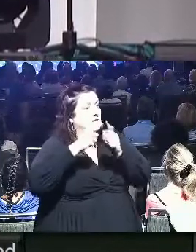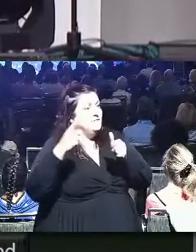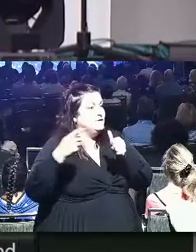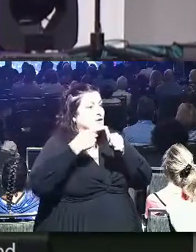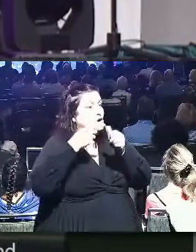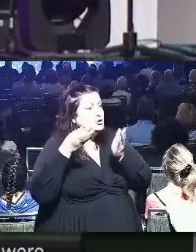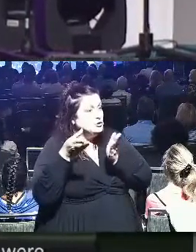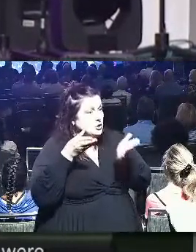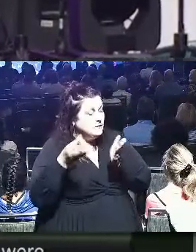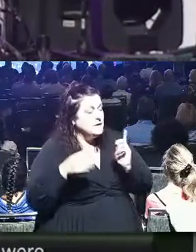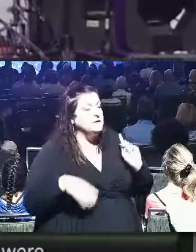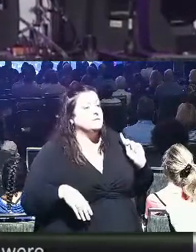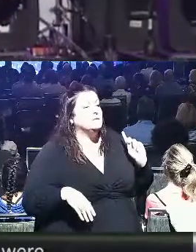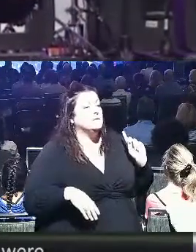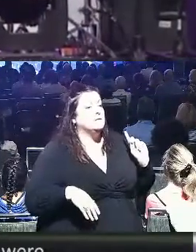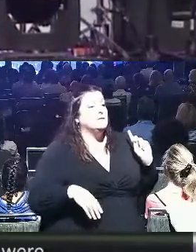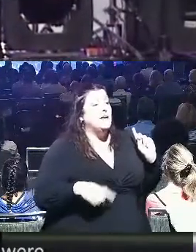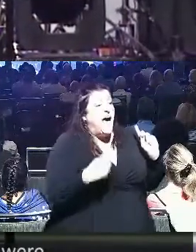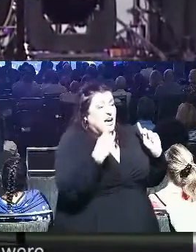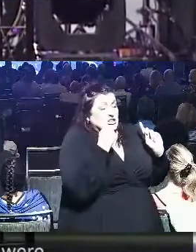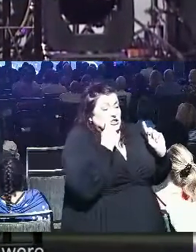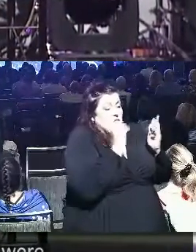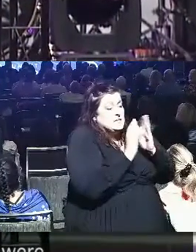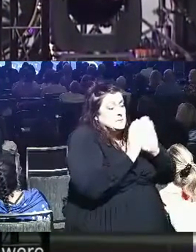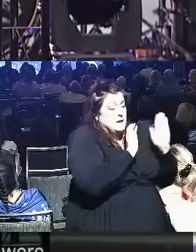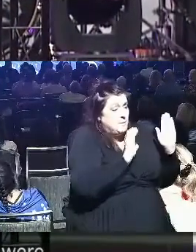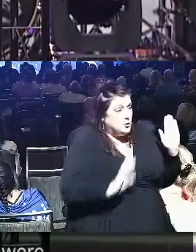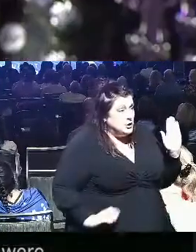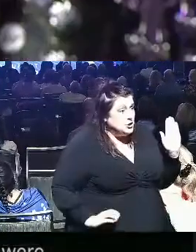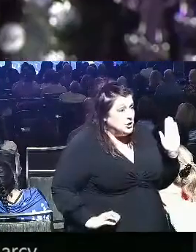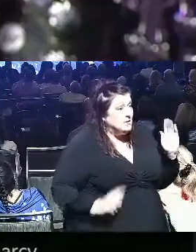special missions. I was a 1.5-week-old Christian. Marci and I gave